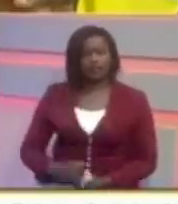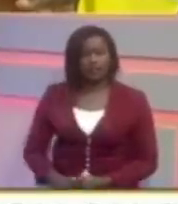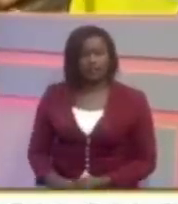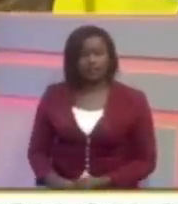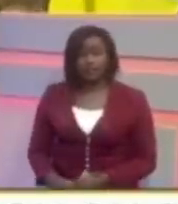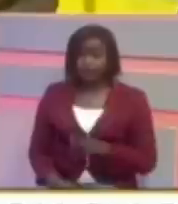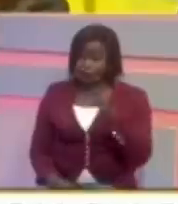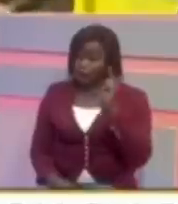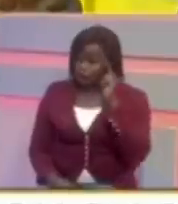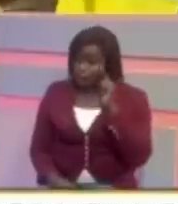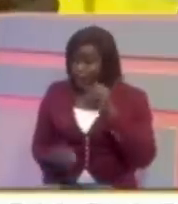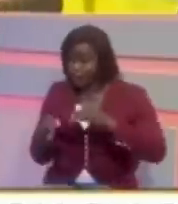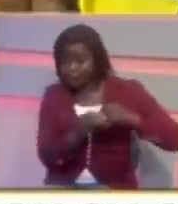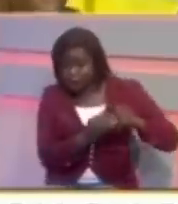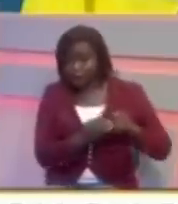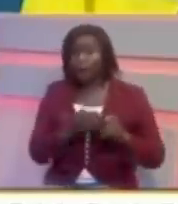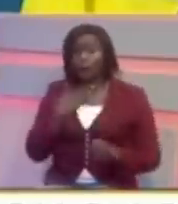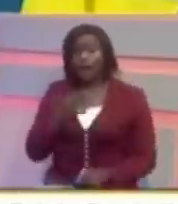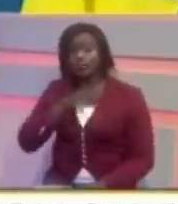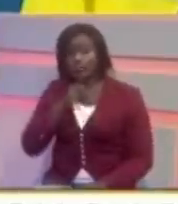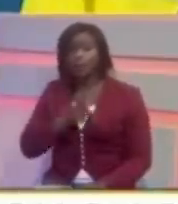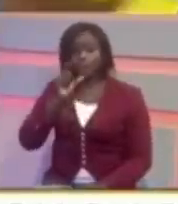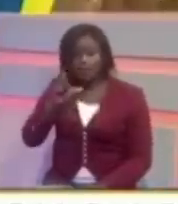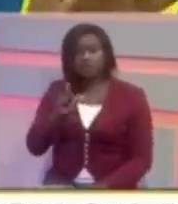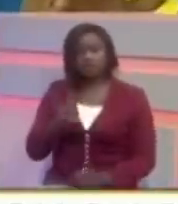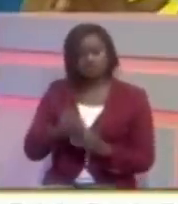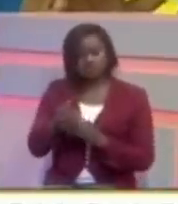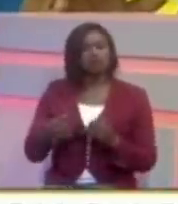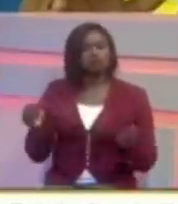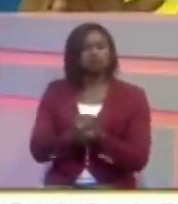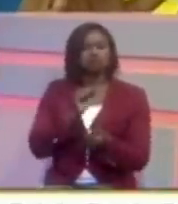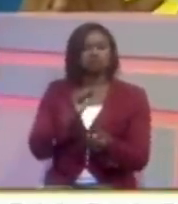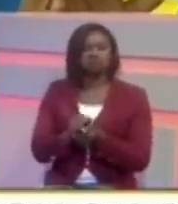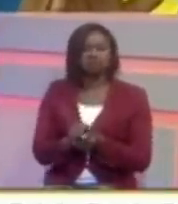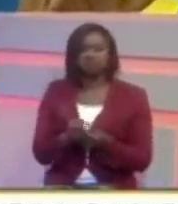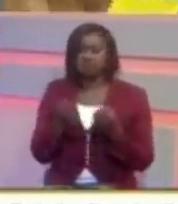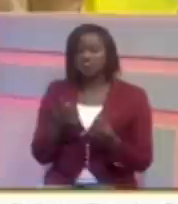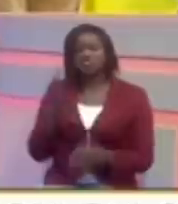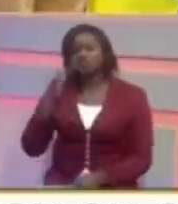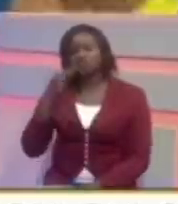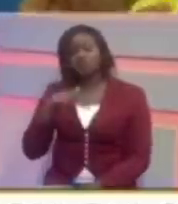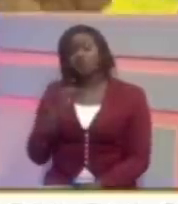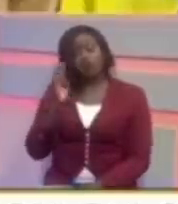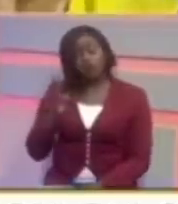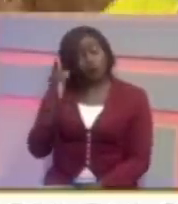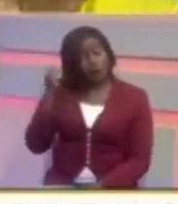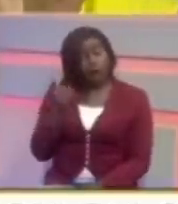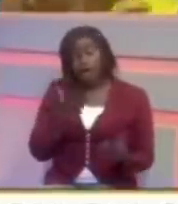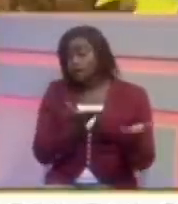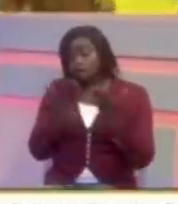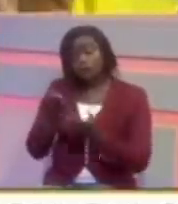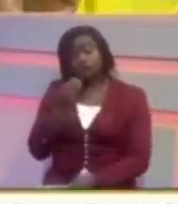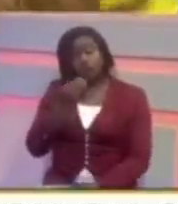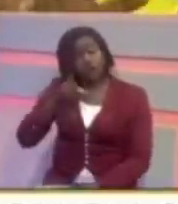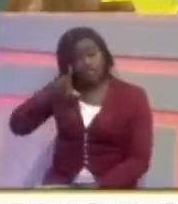You think you will hold to get big profits, you will end up with rotten. Yeah. Because I will import cheaper food